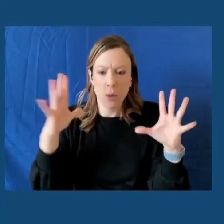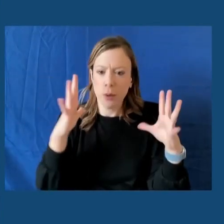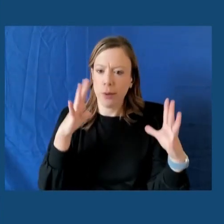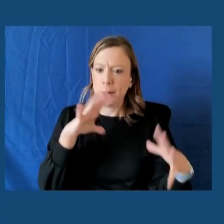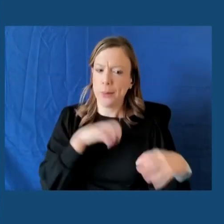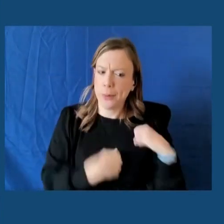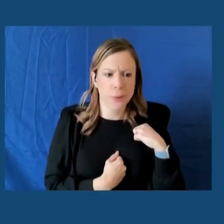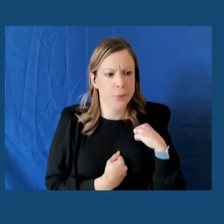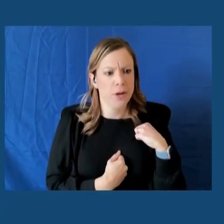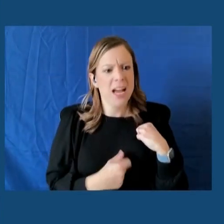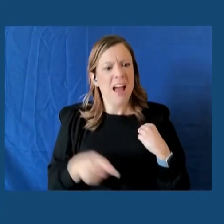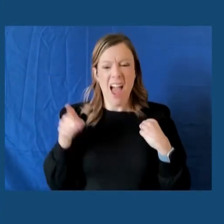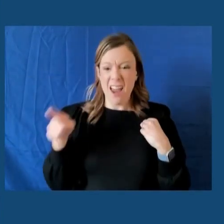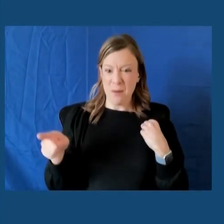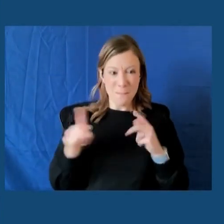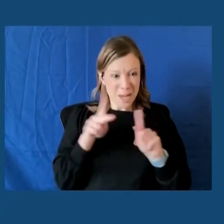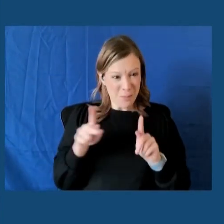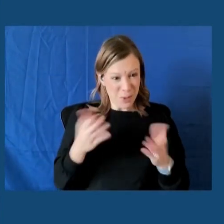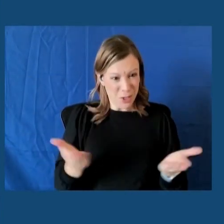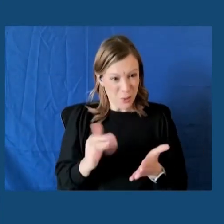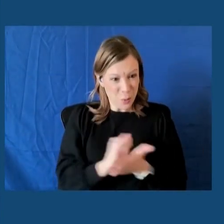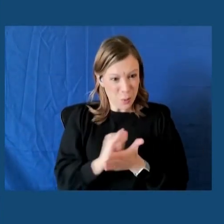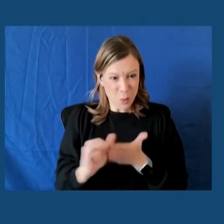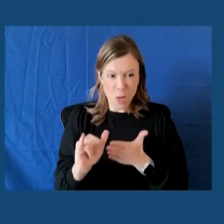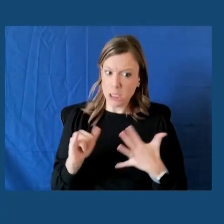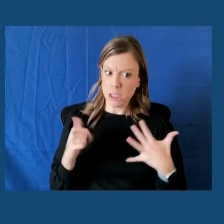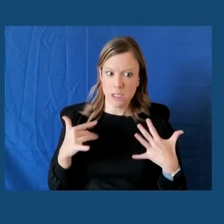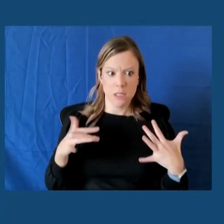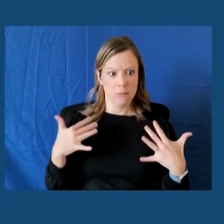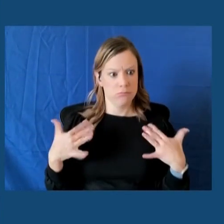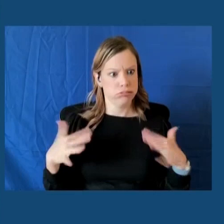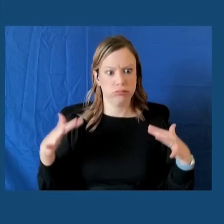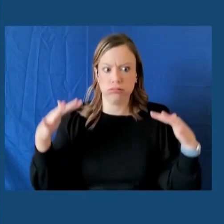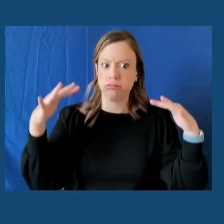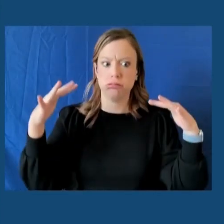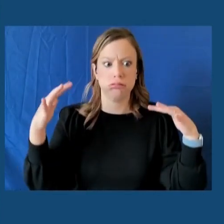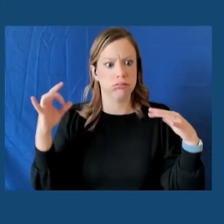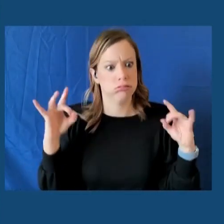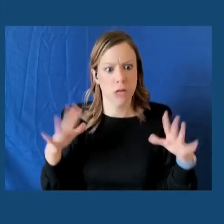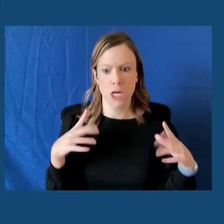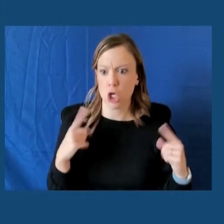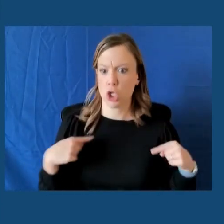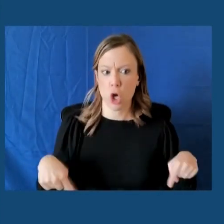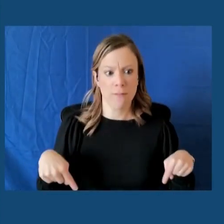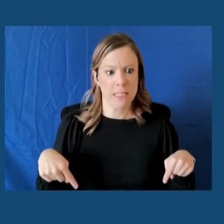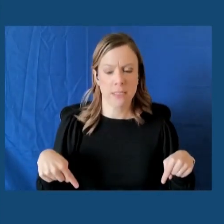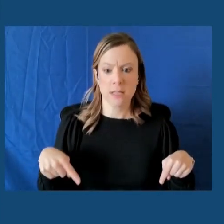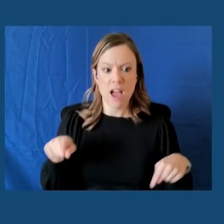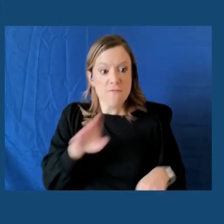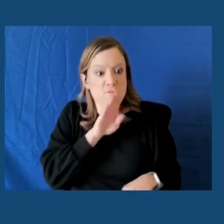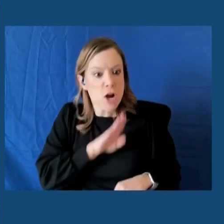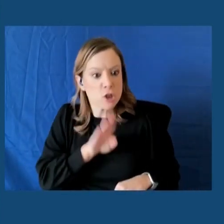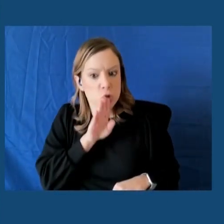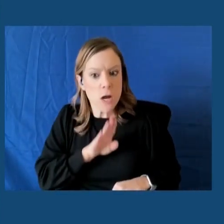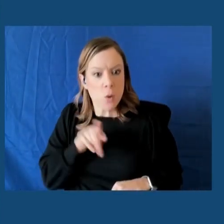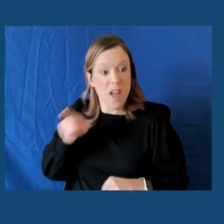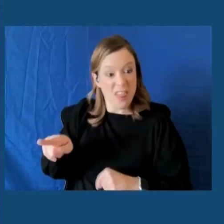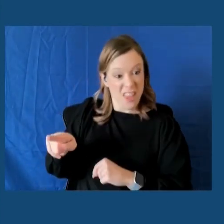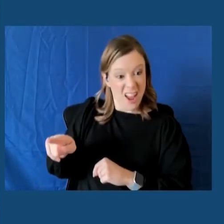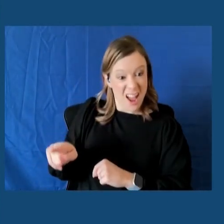for our residents. And on top of that, they're also frustrated with the rising cost of living.